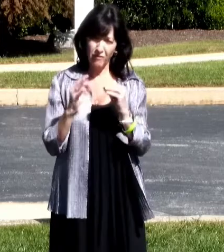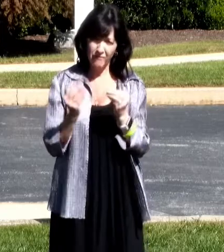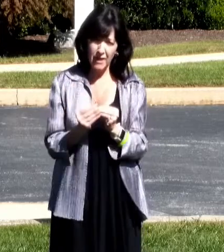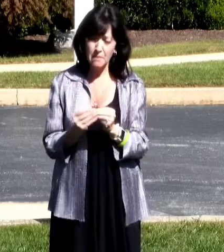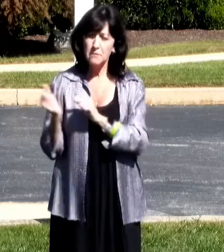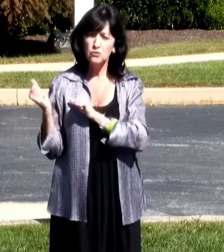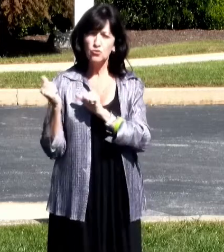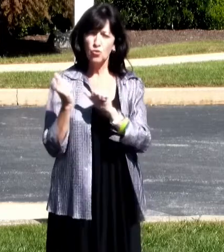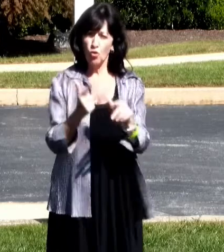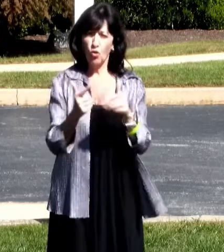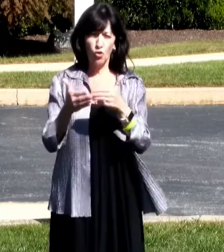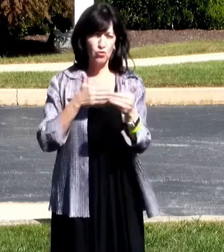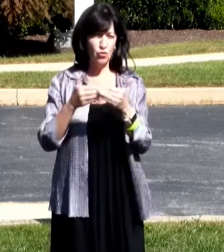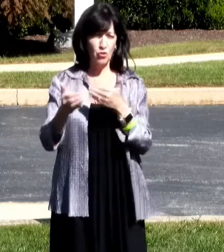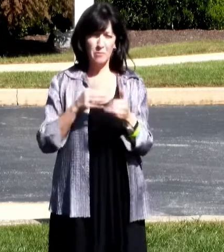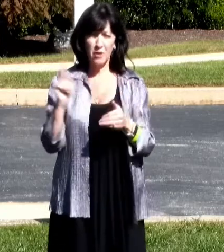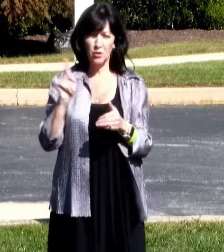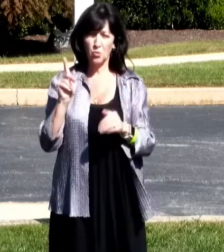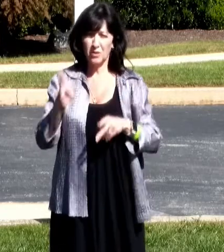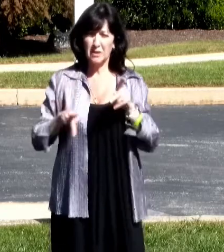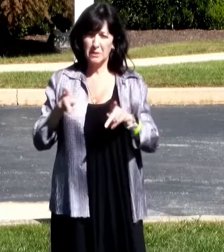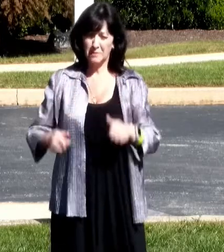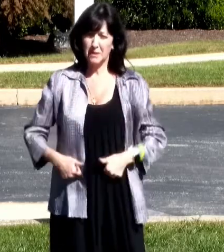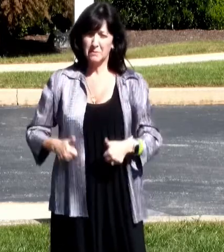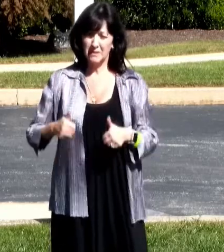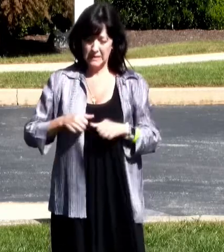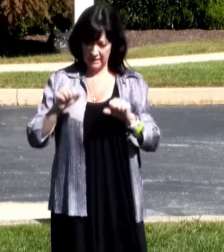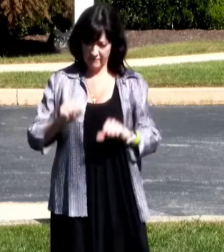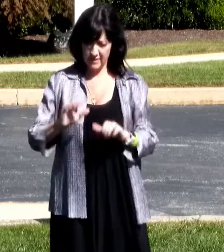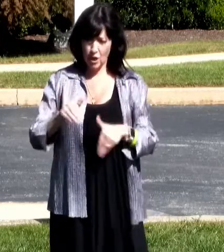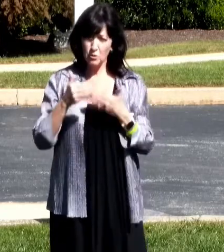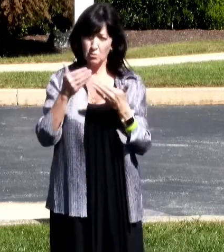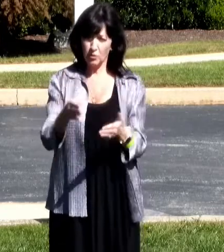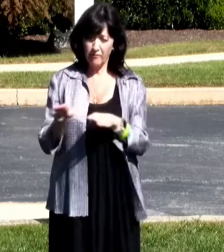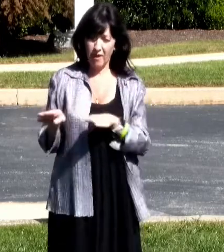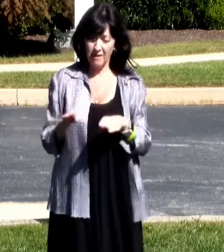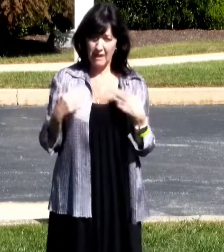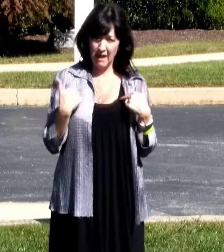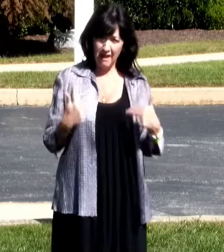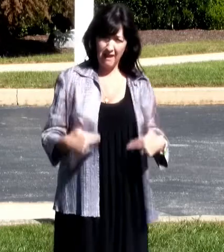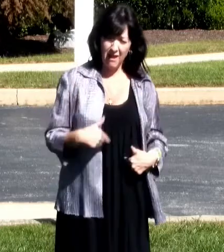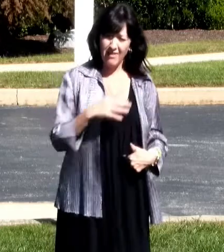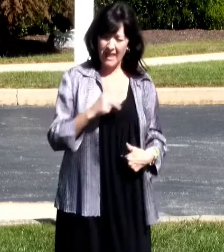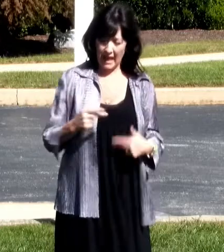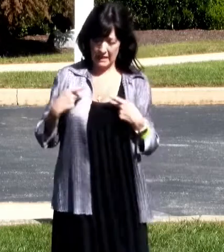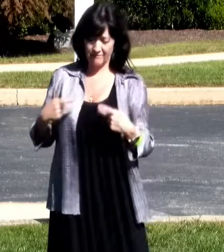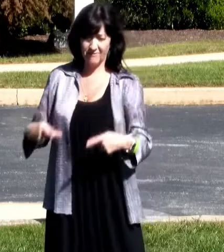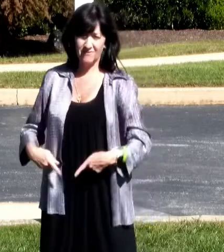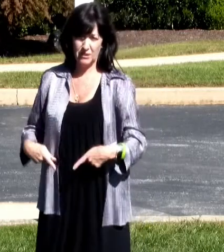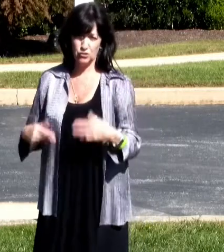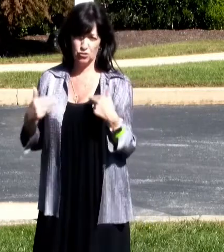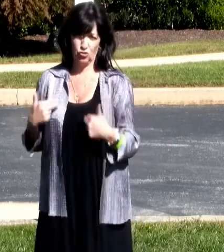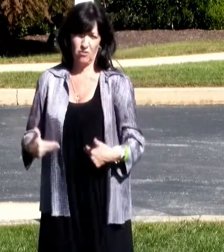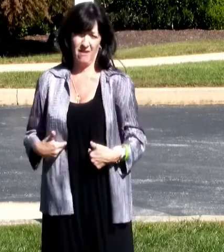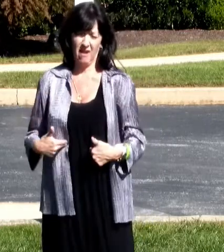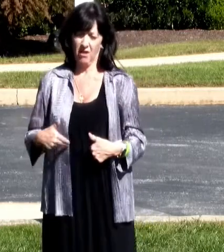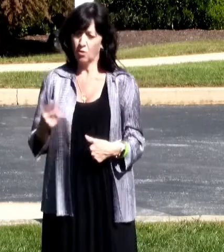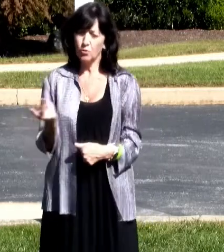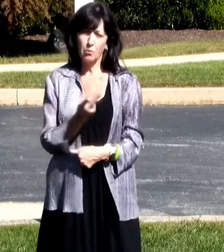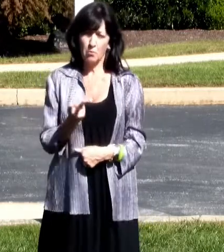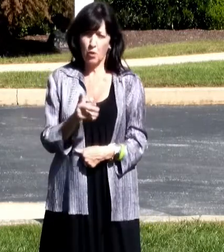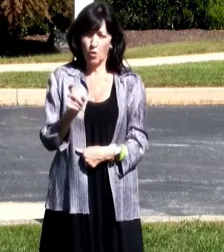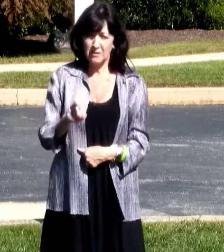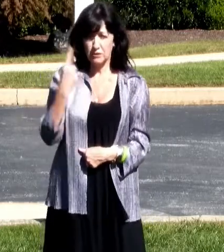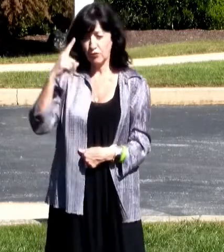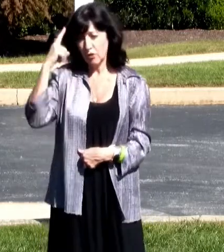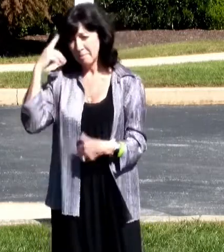comfortable in a place where they can provide both behavioral health and that physical health that is necessary. And I know to my incredible Senate